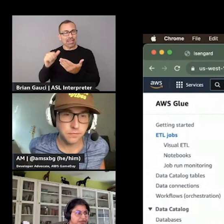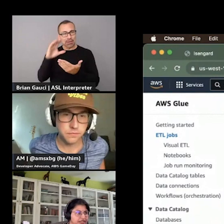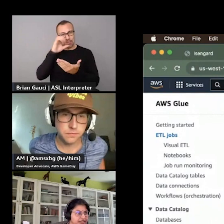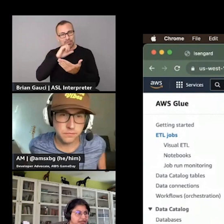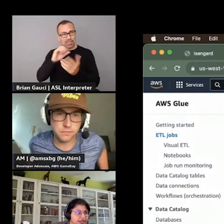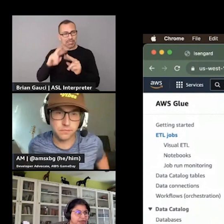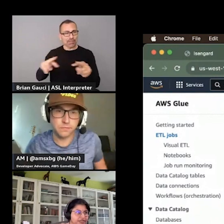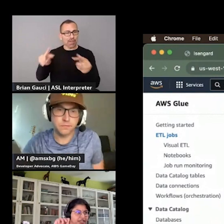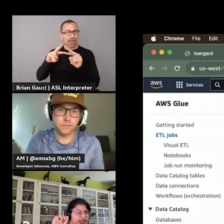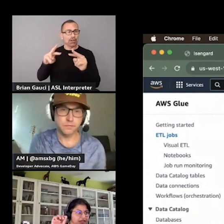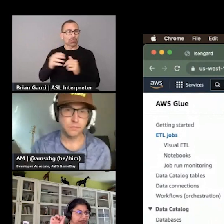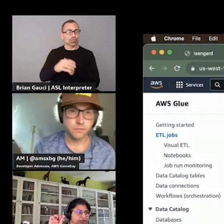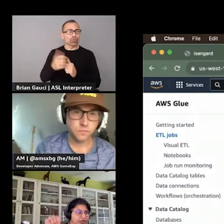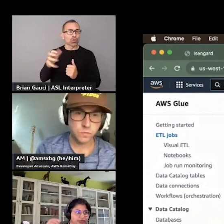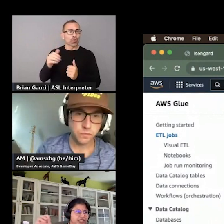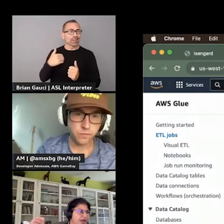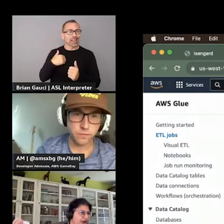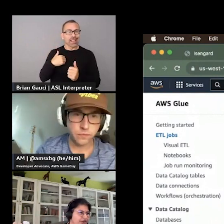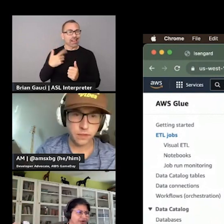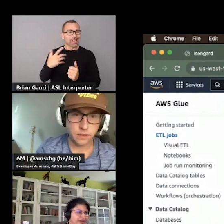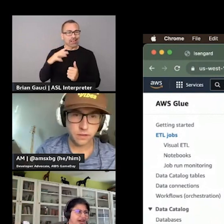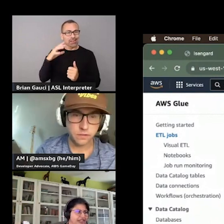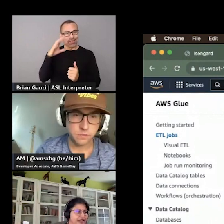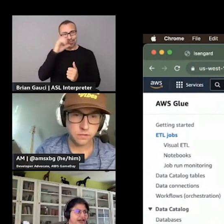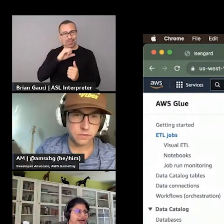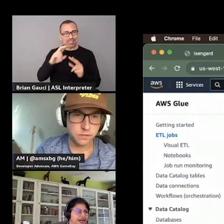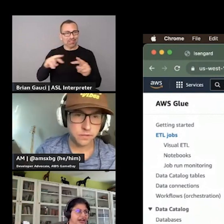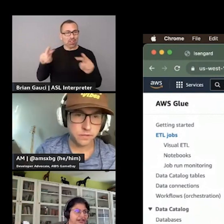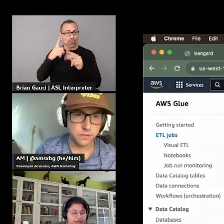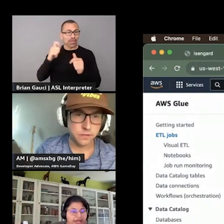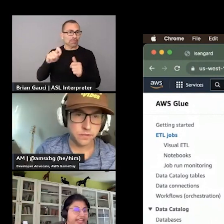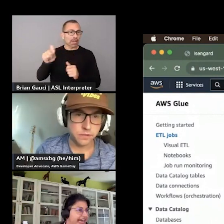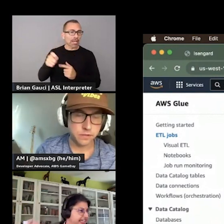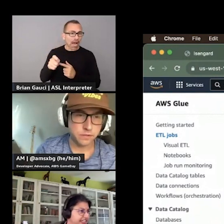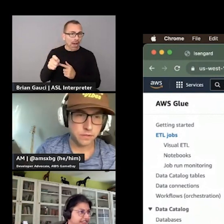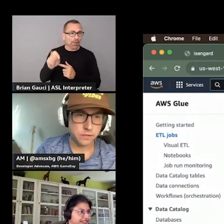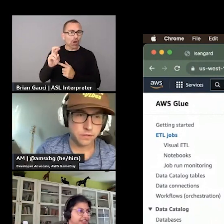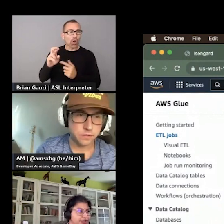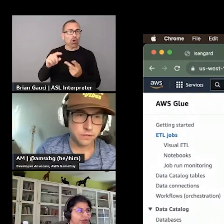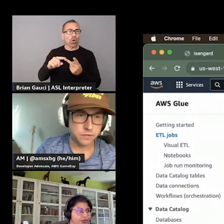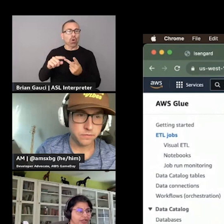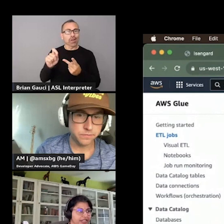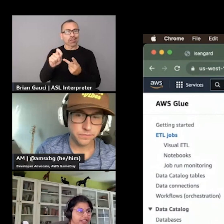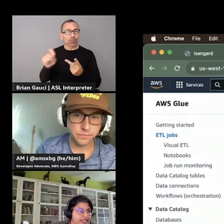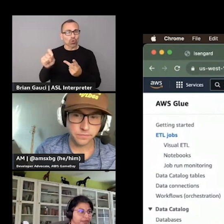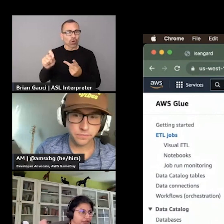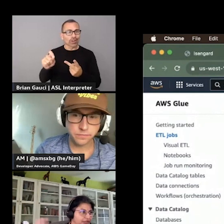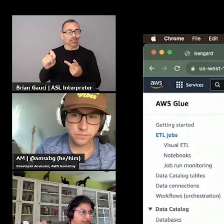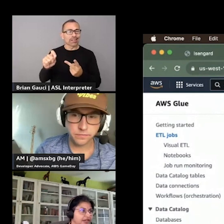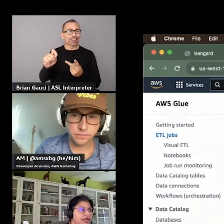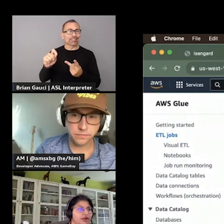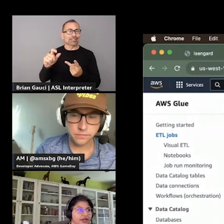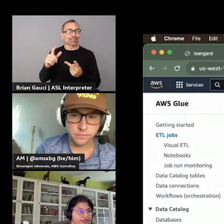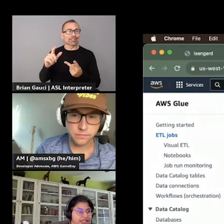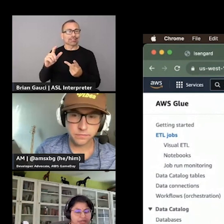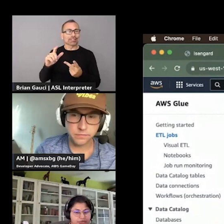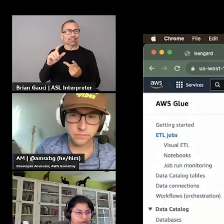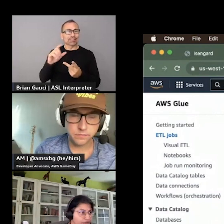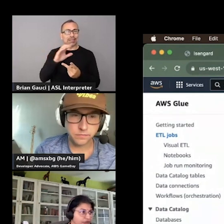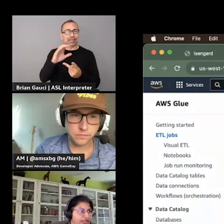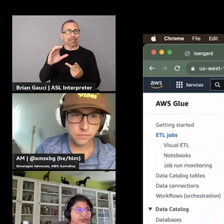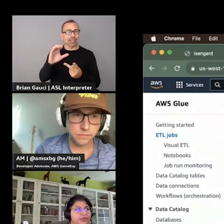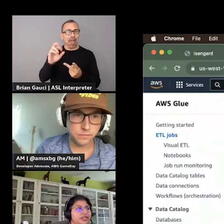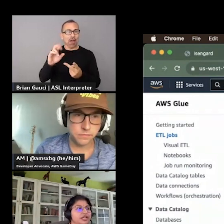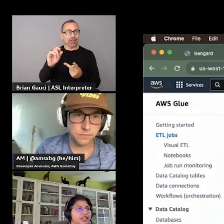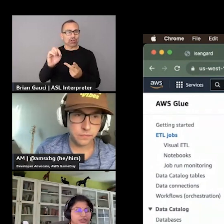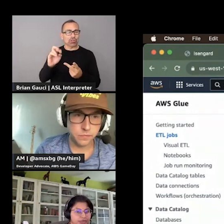to have missing values with comma or unrequired characters that you don't want in that particular column value or